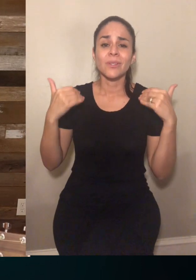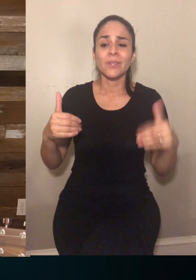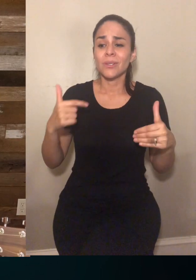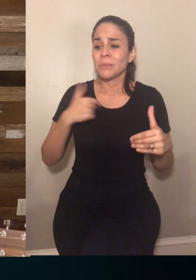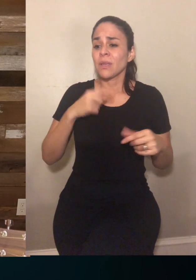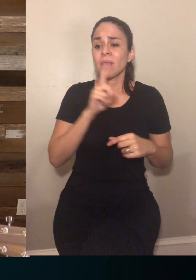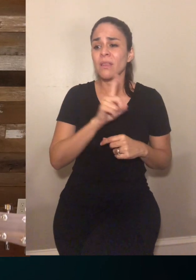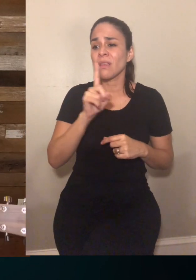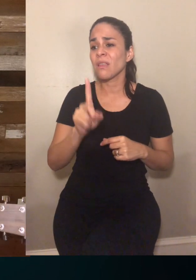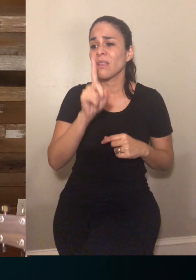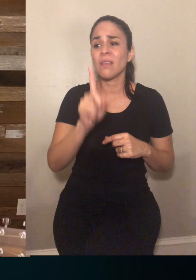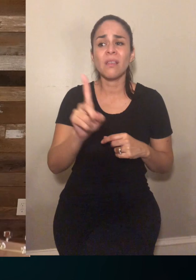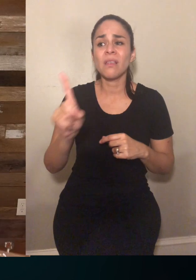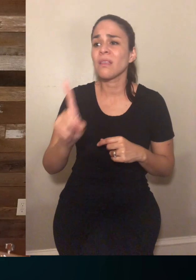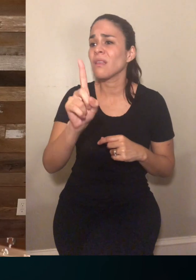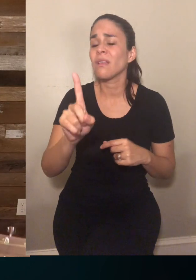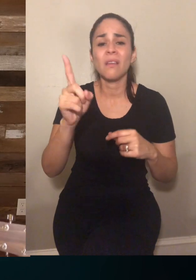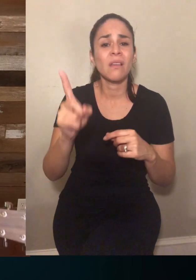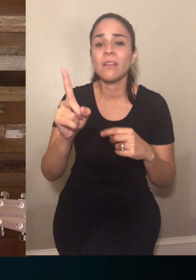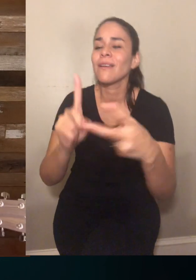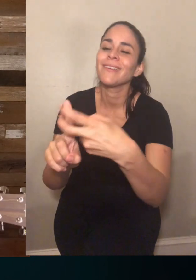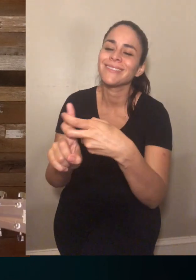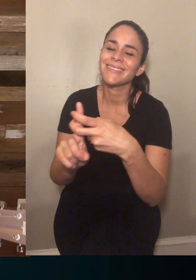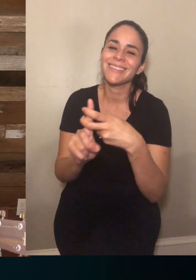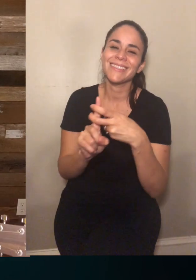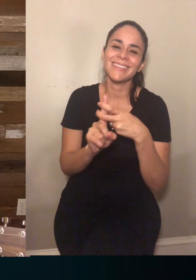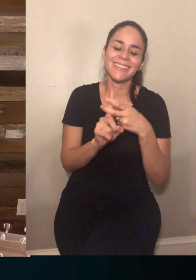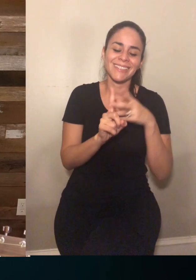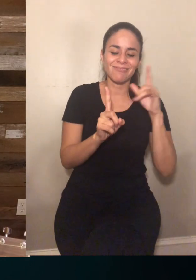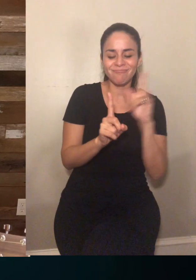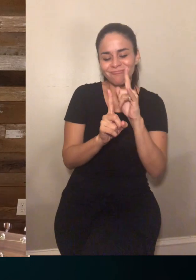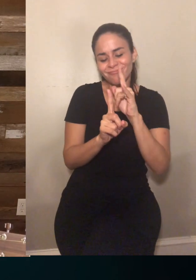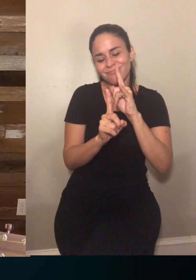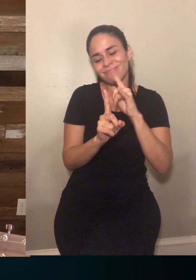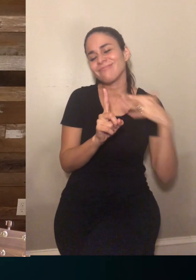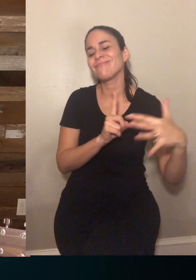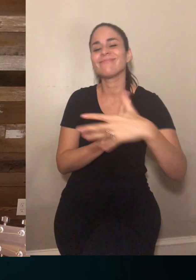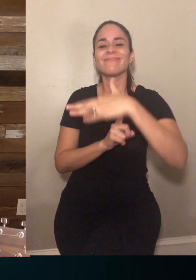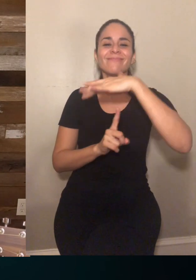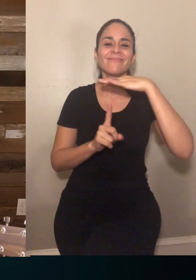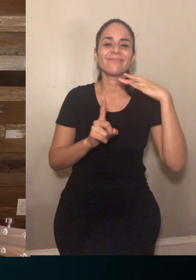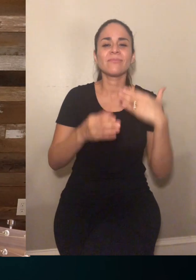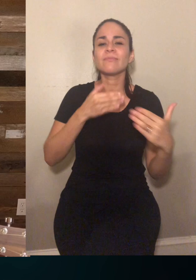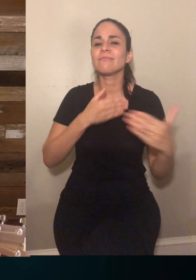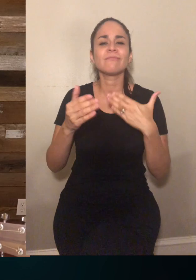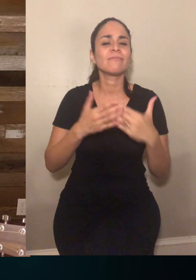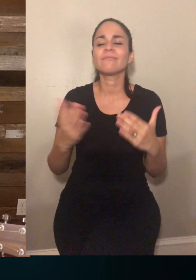sails are torn. Your love surrounds me in the eye of the